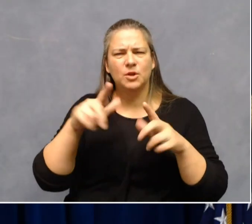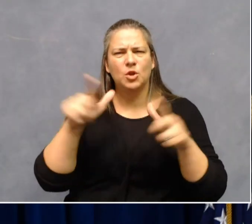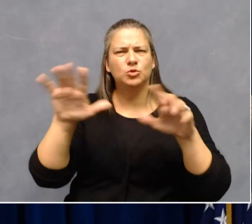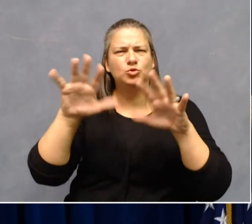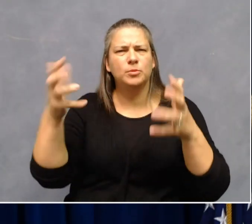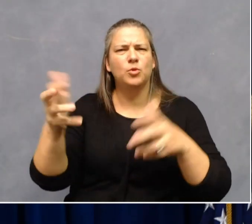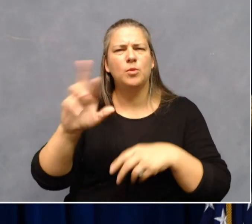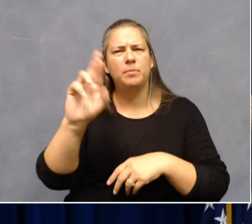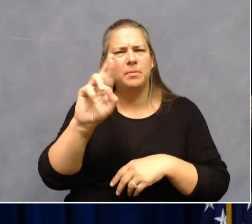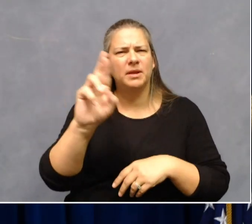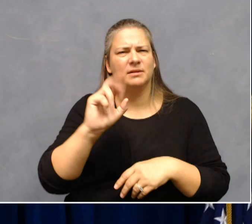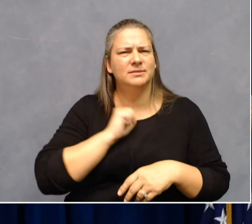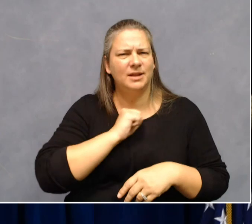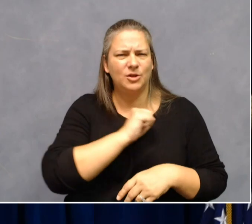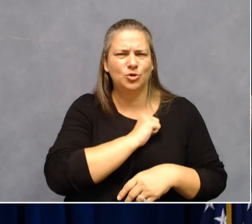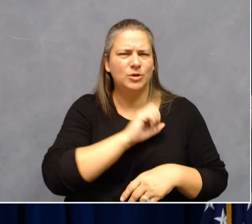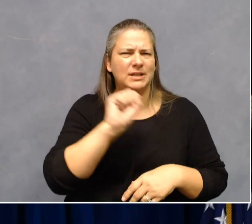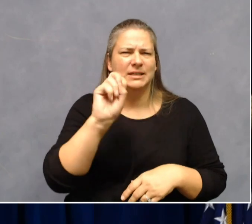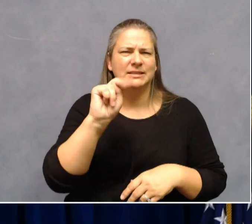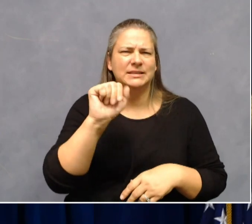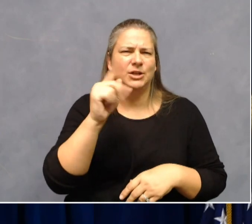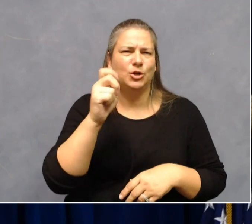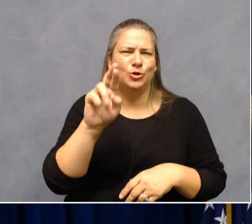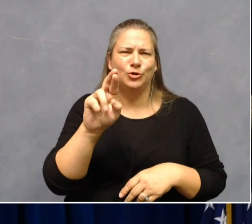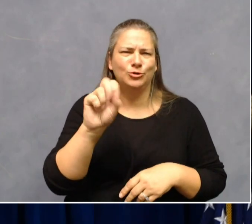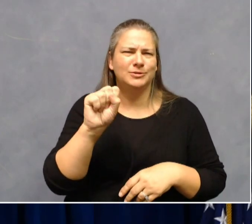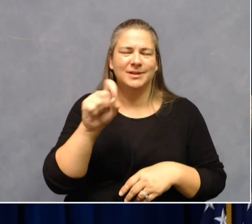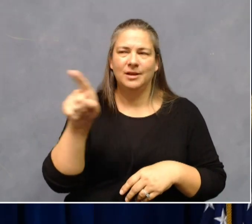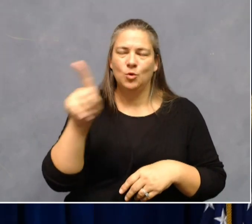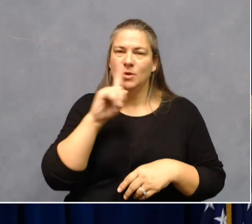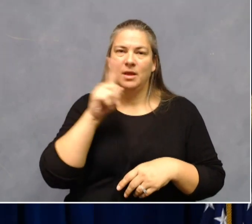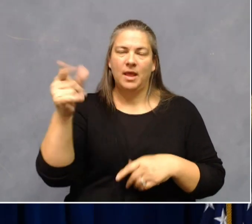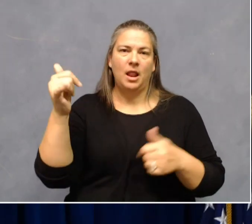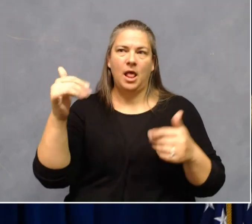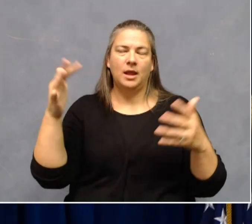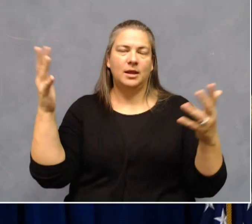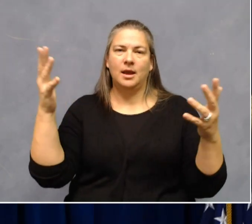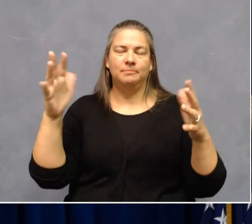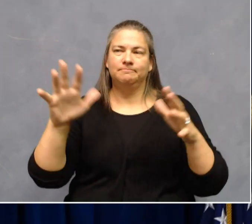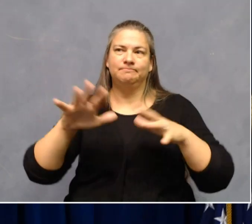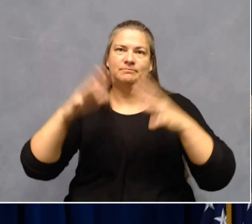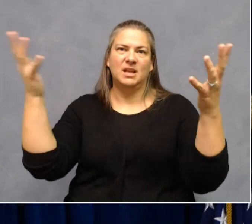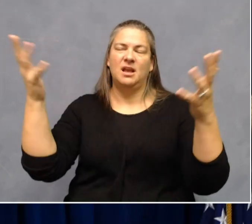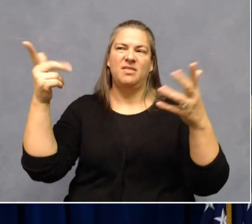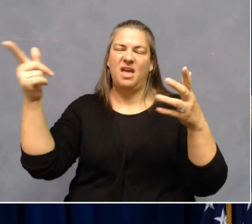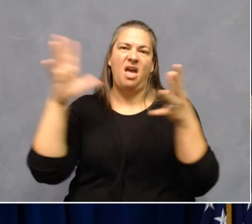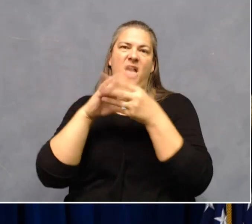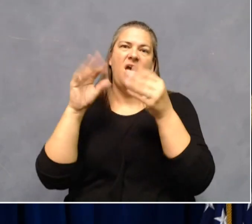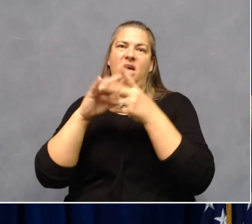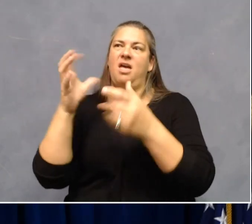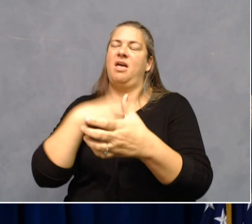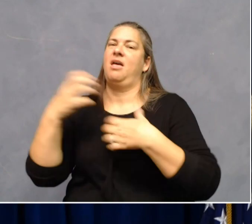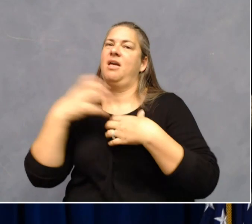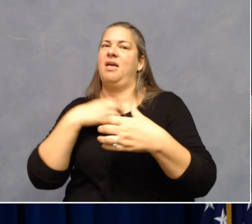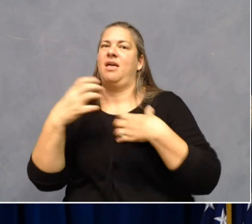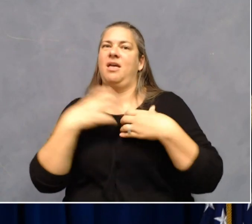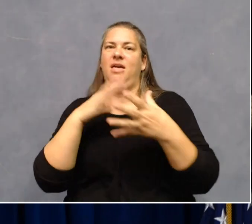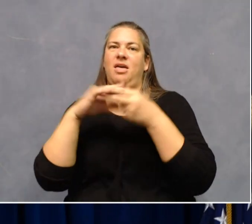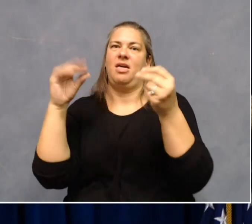I can tell, it was like a Festivus and airing of grievances. We'll look at